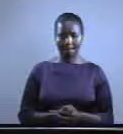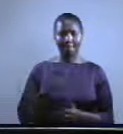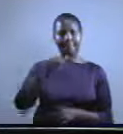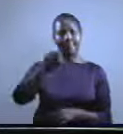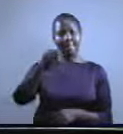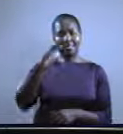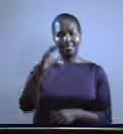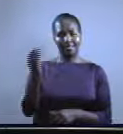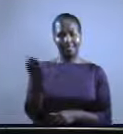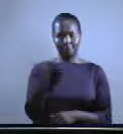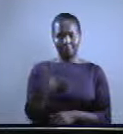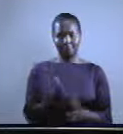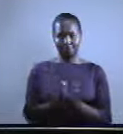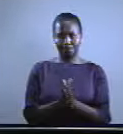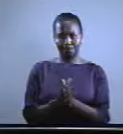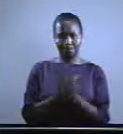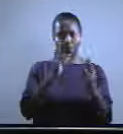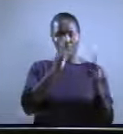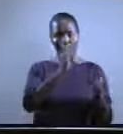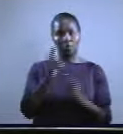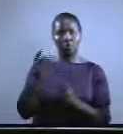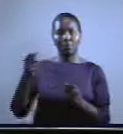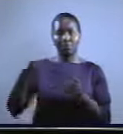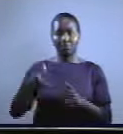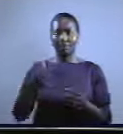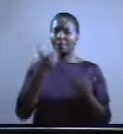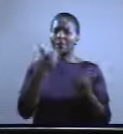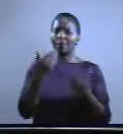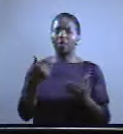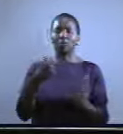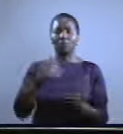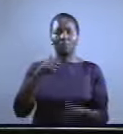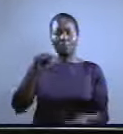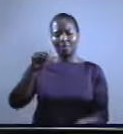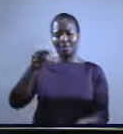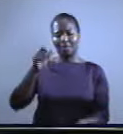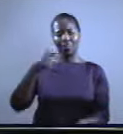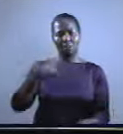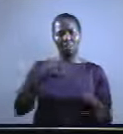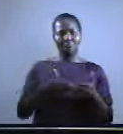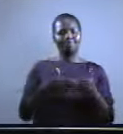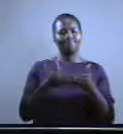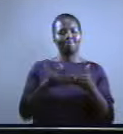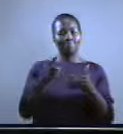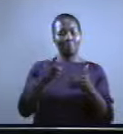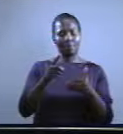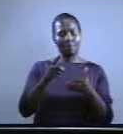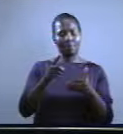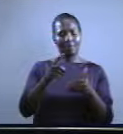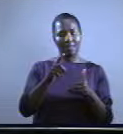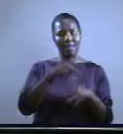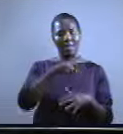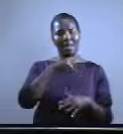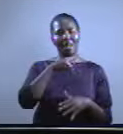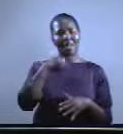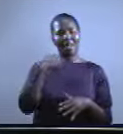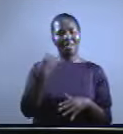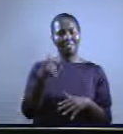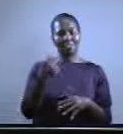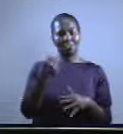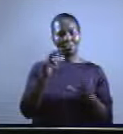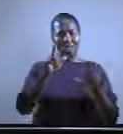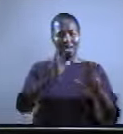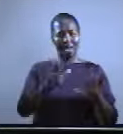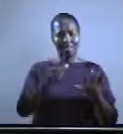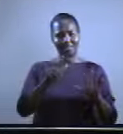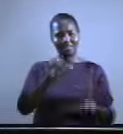ANC. Thank you, Honorable Speaker. The ANC congratulates the people of Lekwa Municipality in Extension 8, Standerton, on the